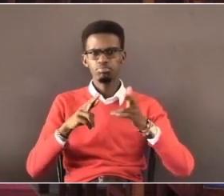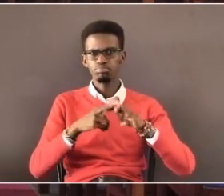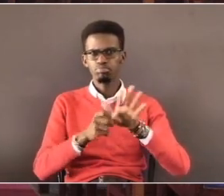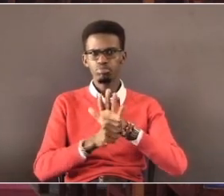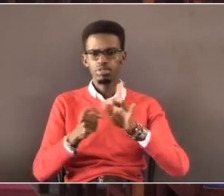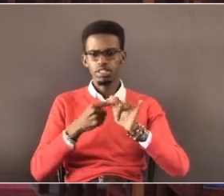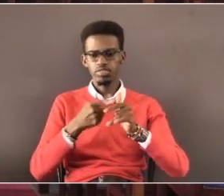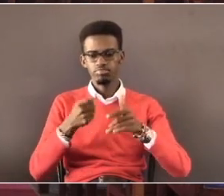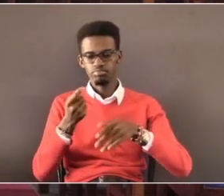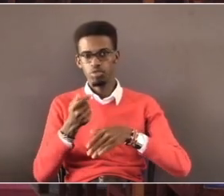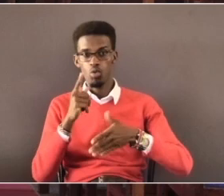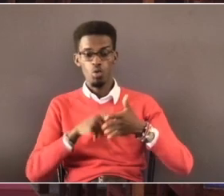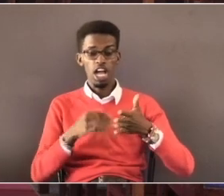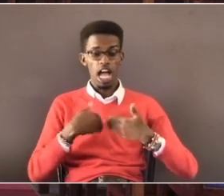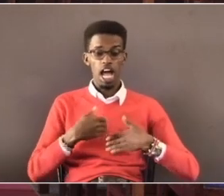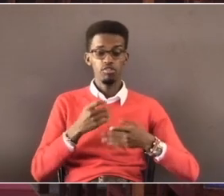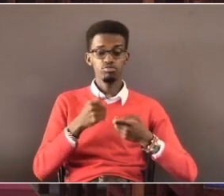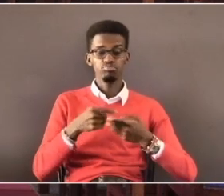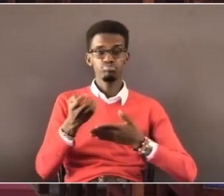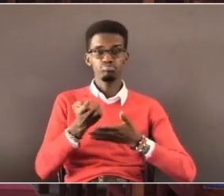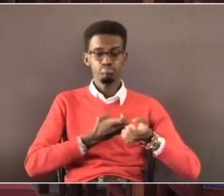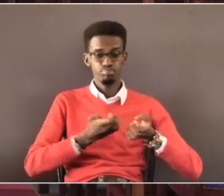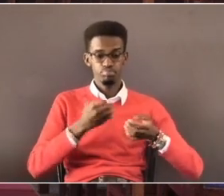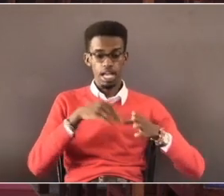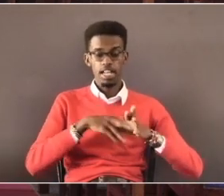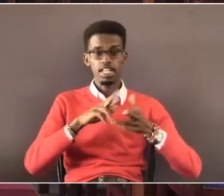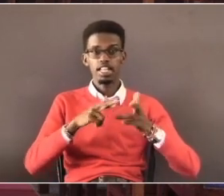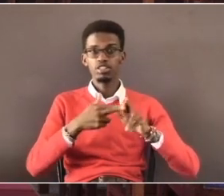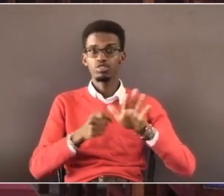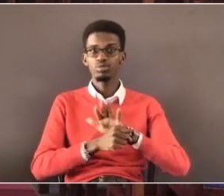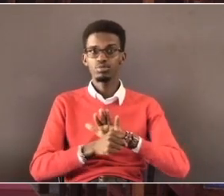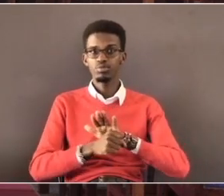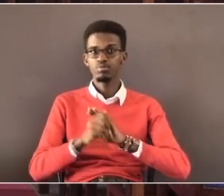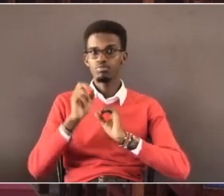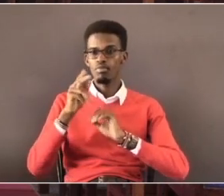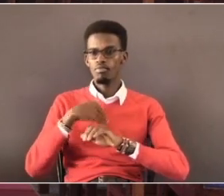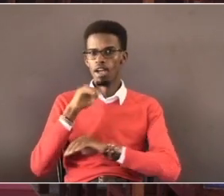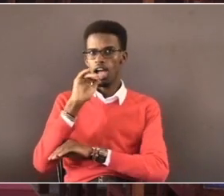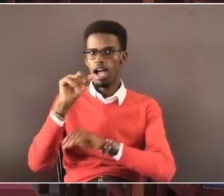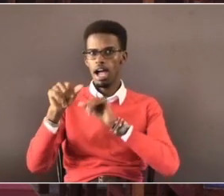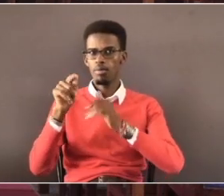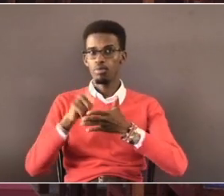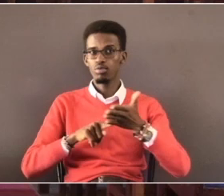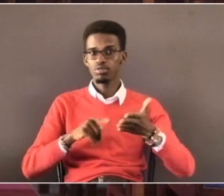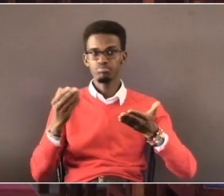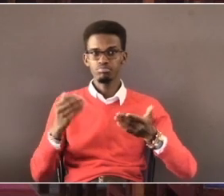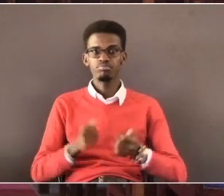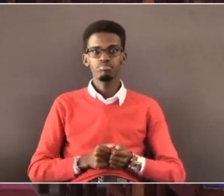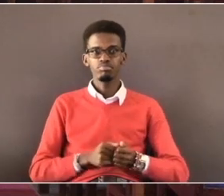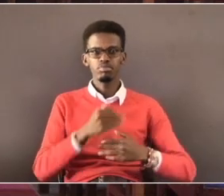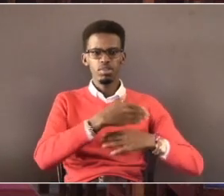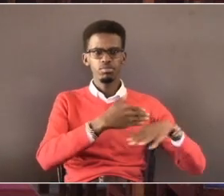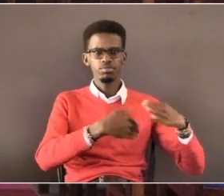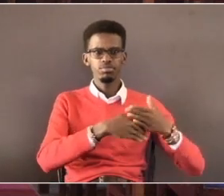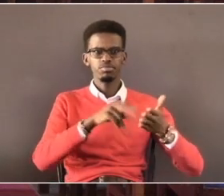or investment boundaries in a relationship. Okay, so I was asking about what boundaries